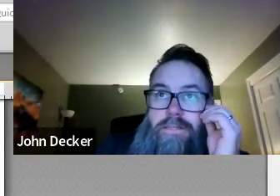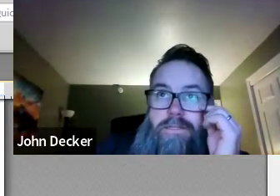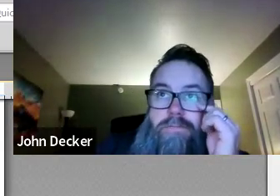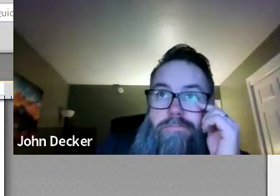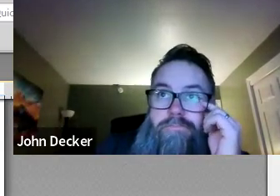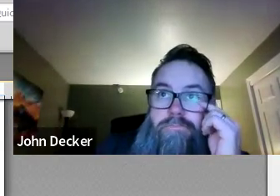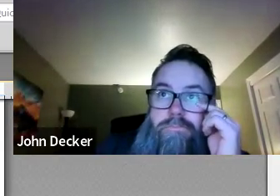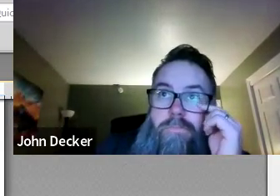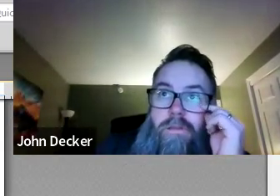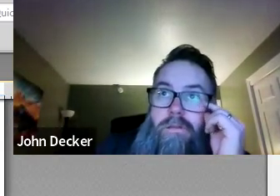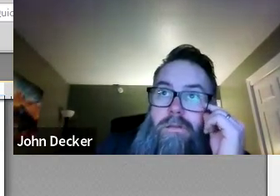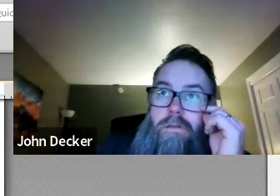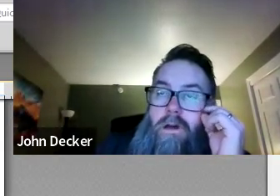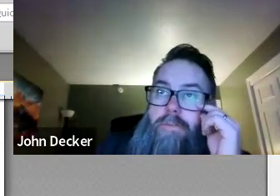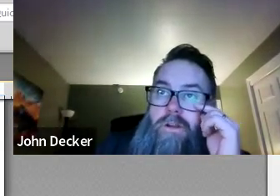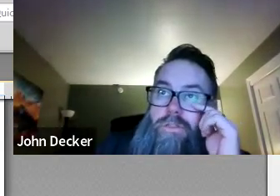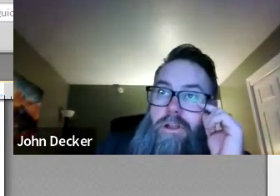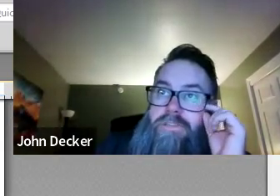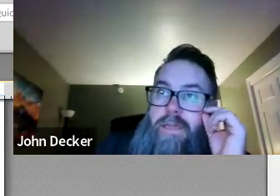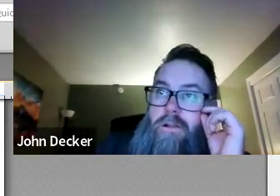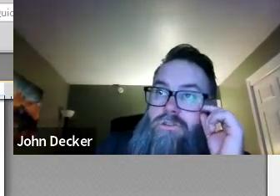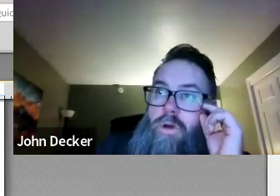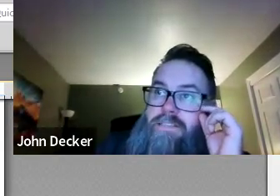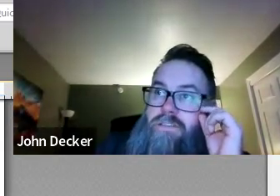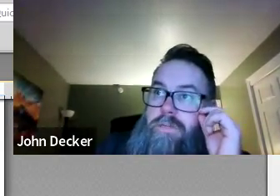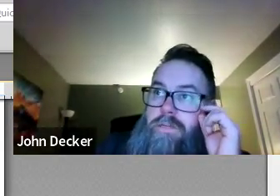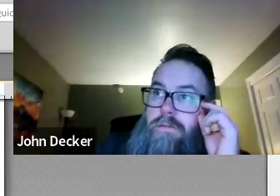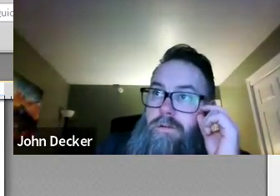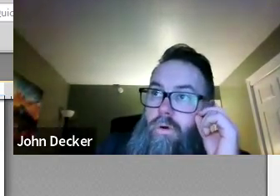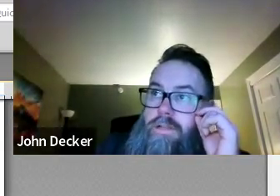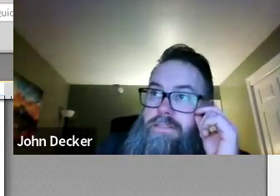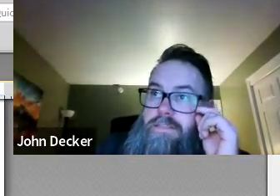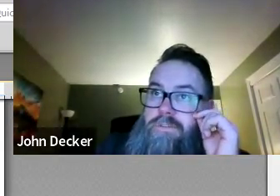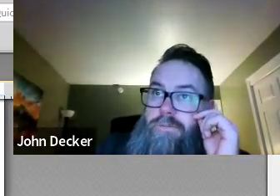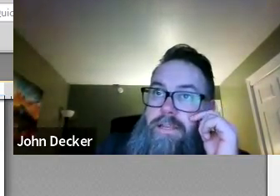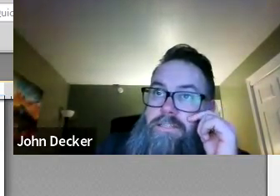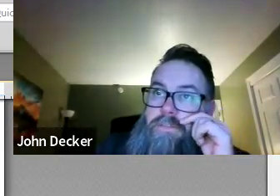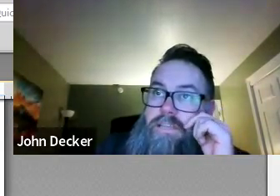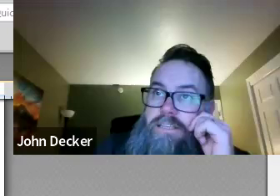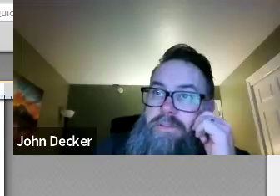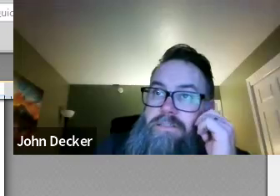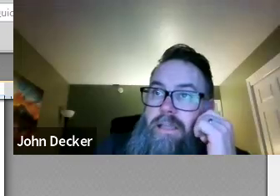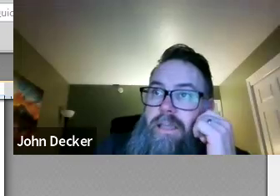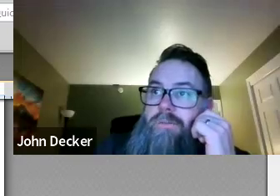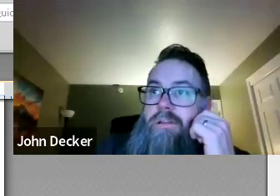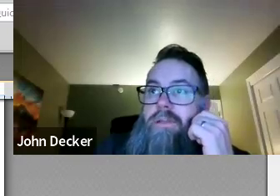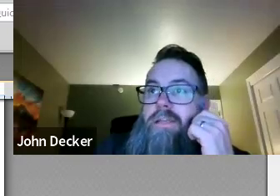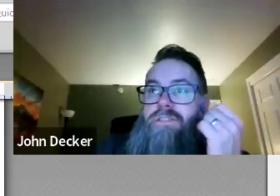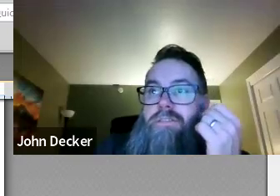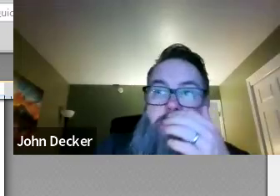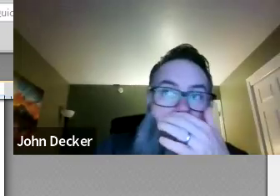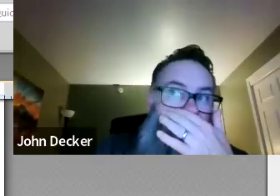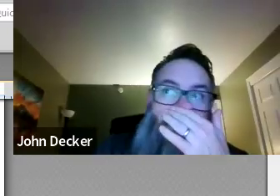planning team process. Non-medical therapies may occur twice a week or consistent with the planning team assessments